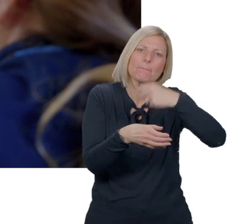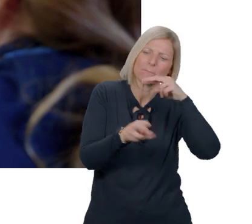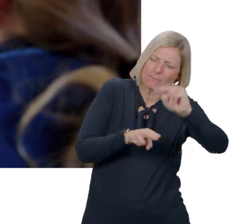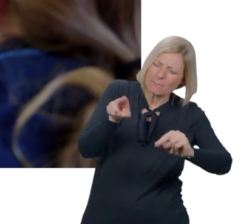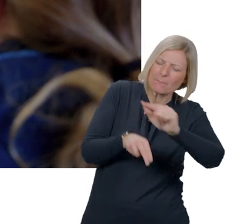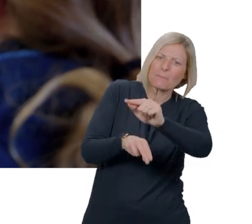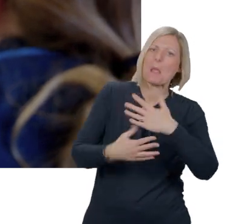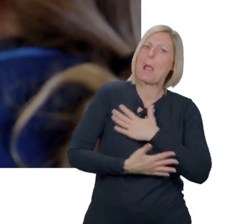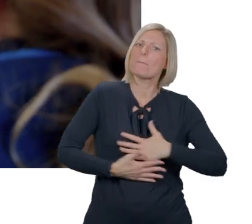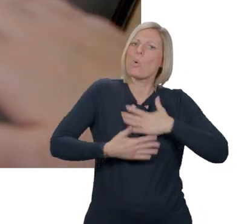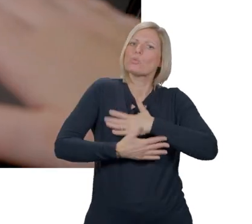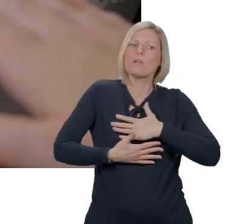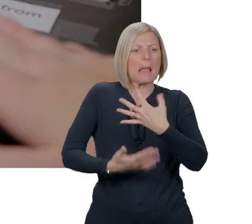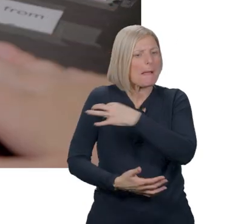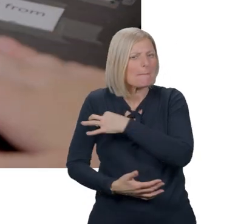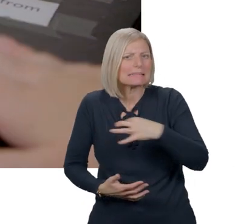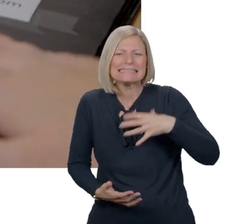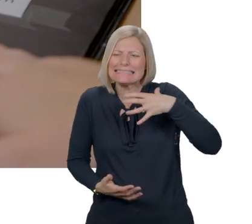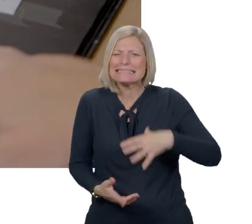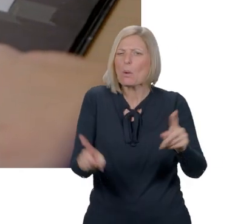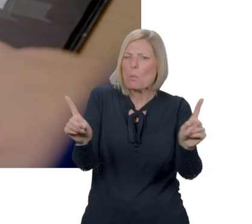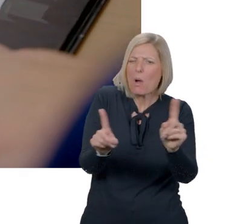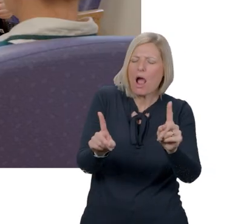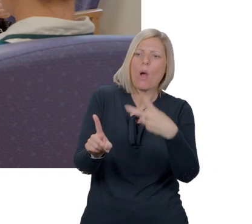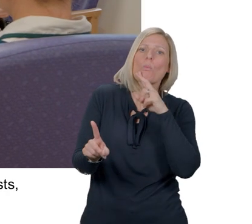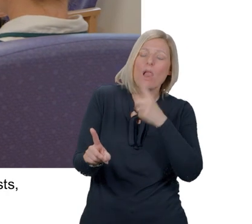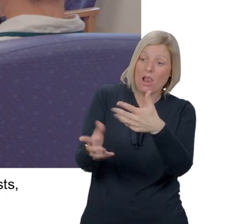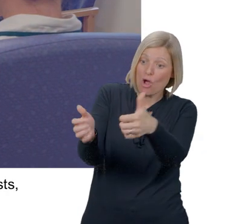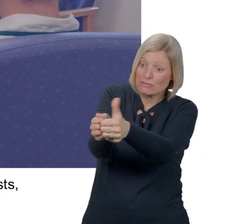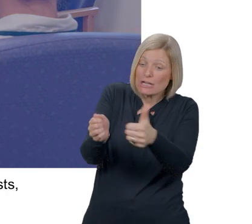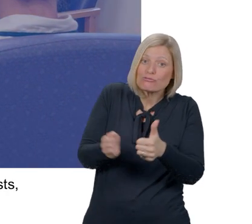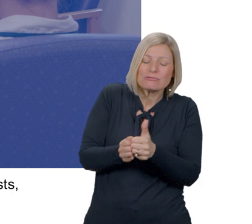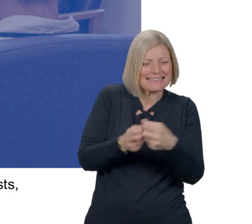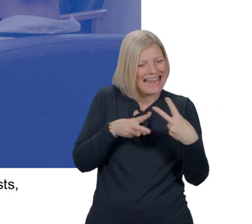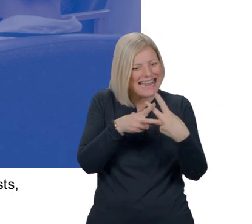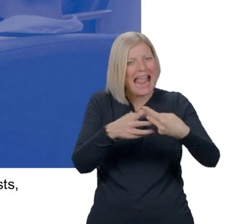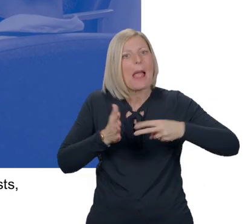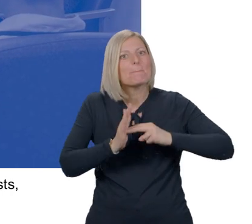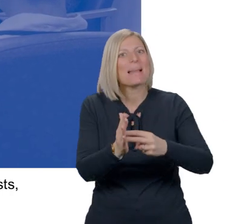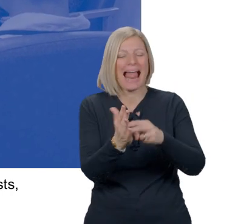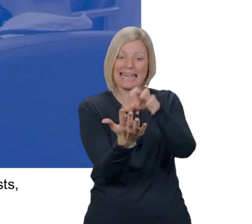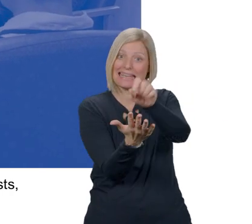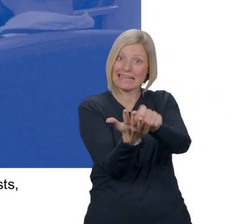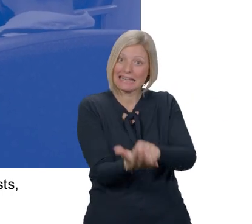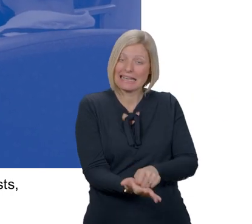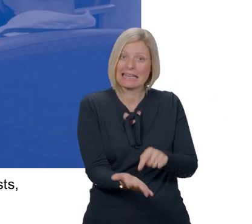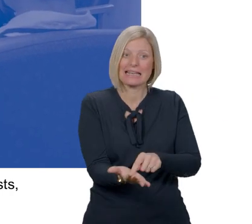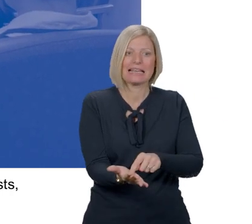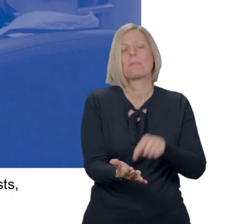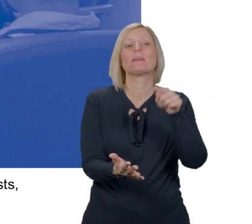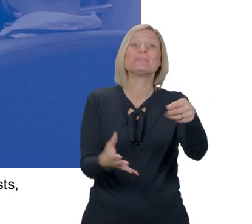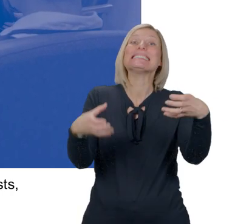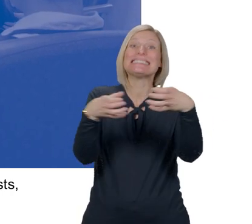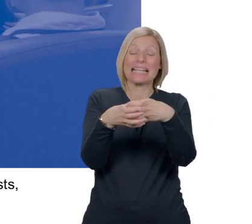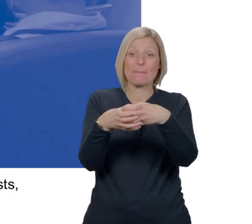needs, working with you to create a care plan that is right for you. The team consists of a consultant psychiatrist, registered